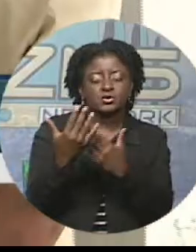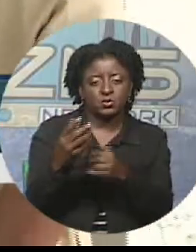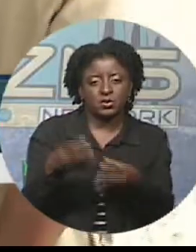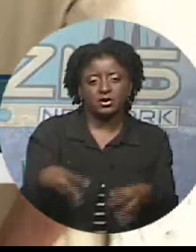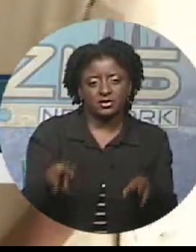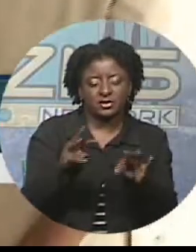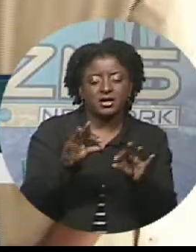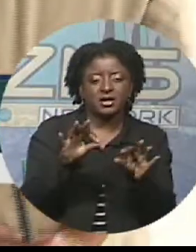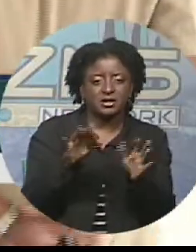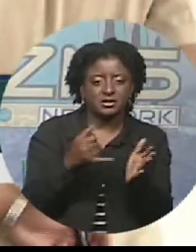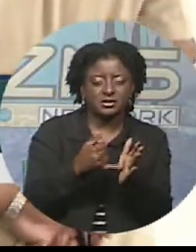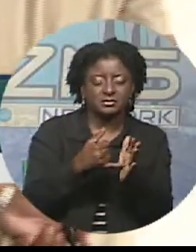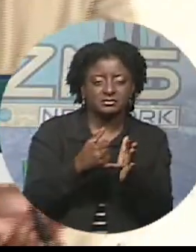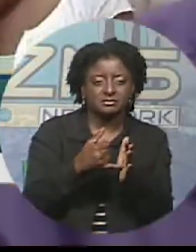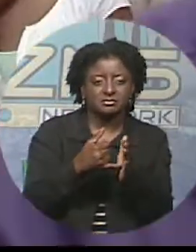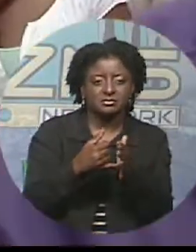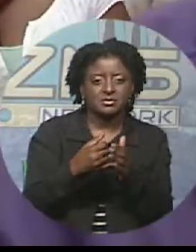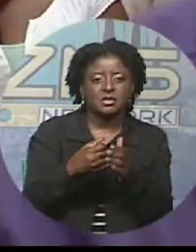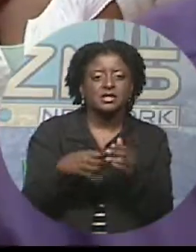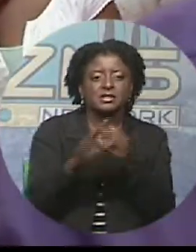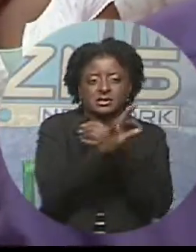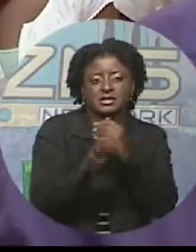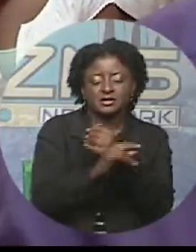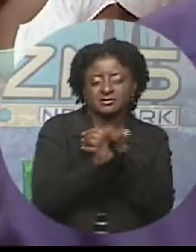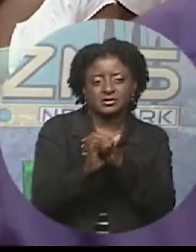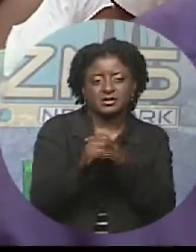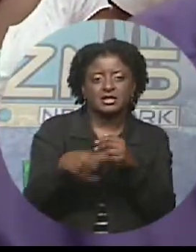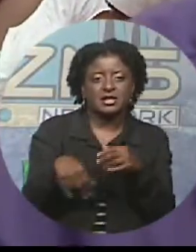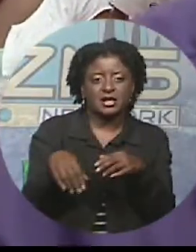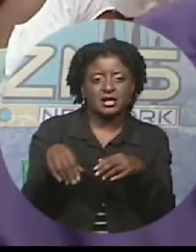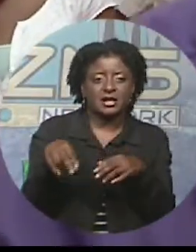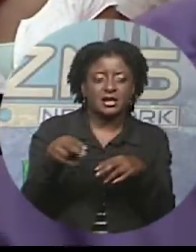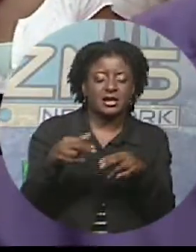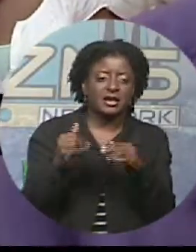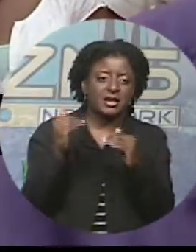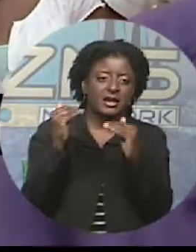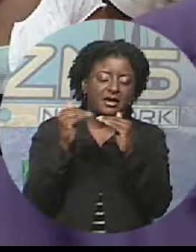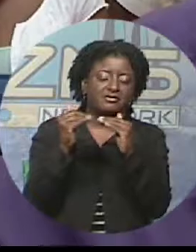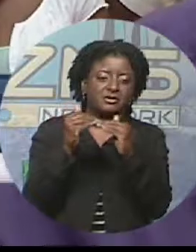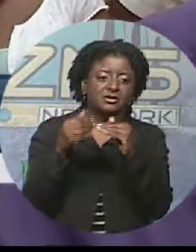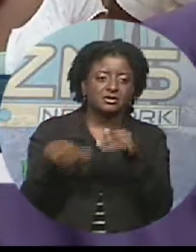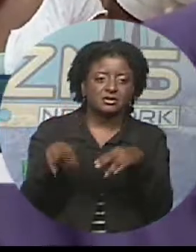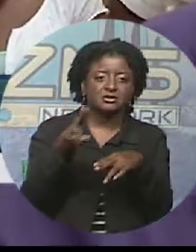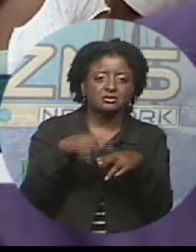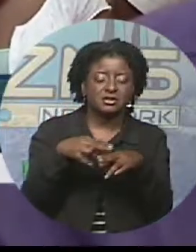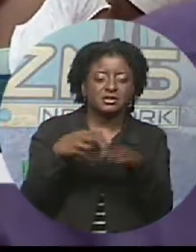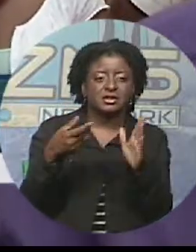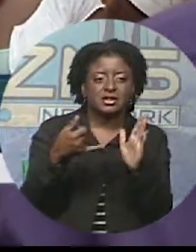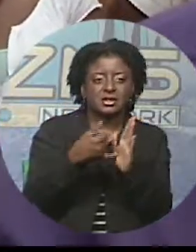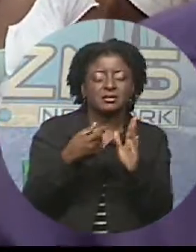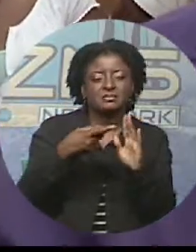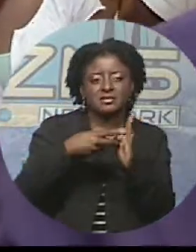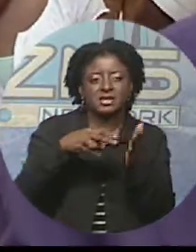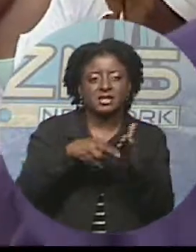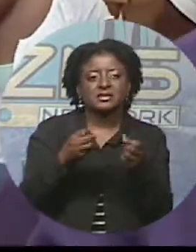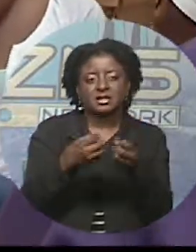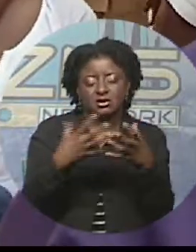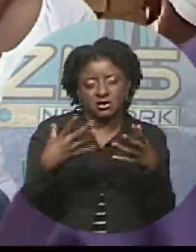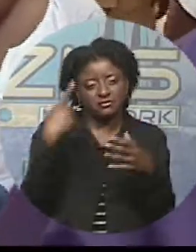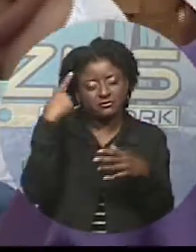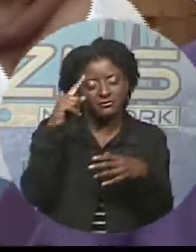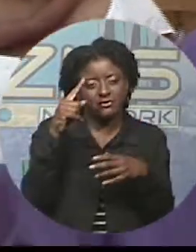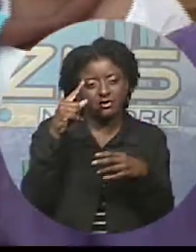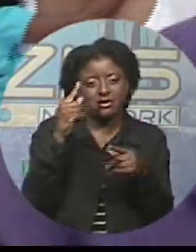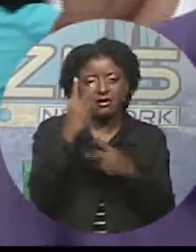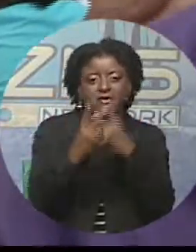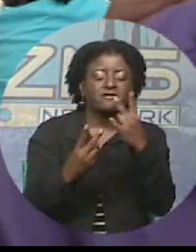the guests and locals. It means a lot because the first impression means a lot to the visitors coming in, and when